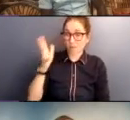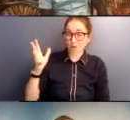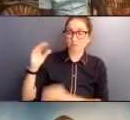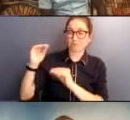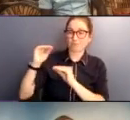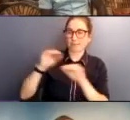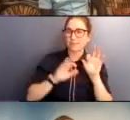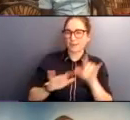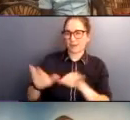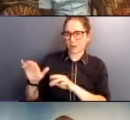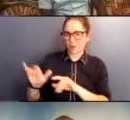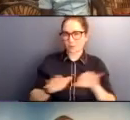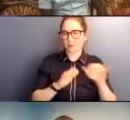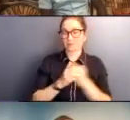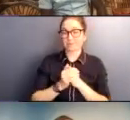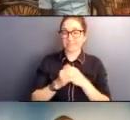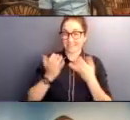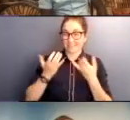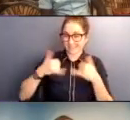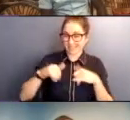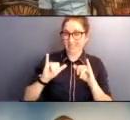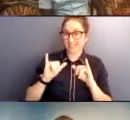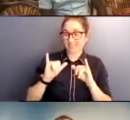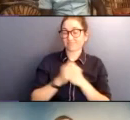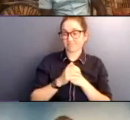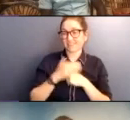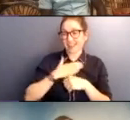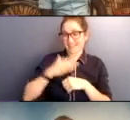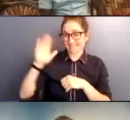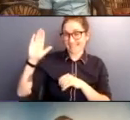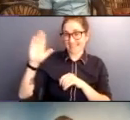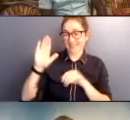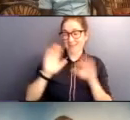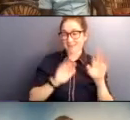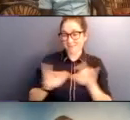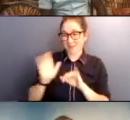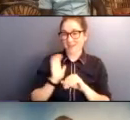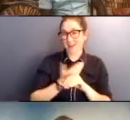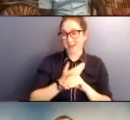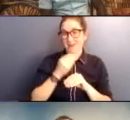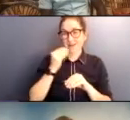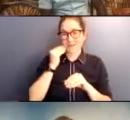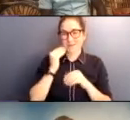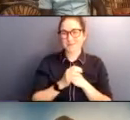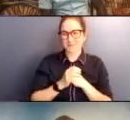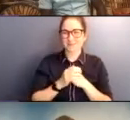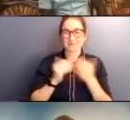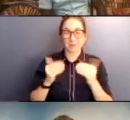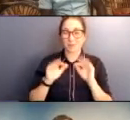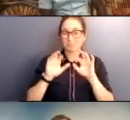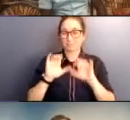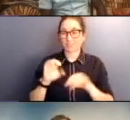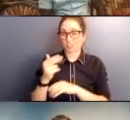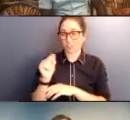the piano, and we still to this day have her piano in our family home. So let's hear it in the chat box.